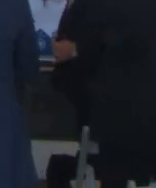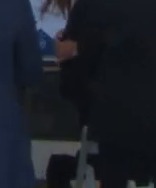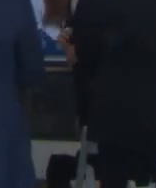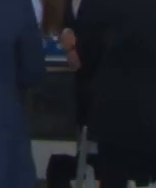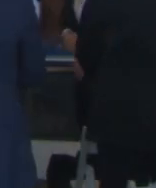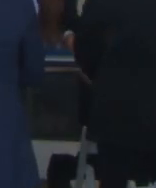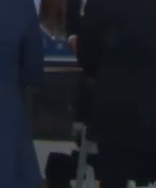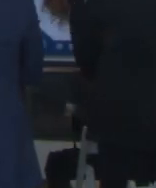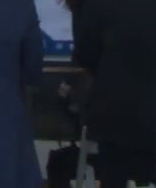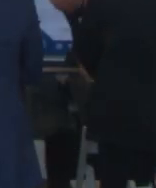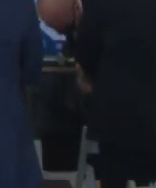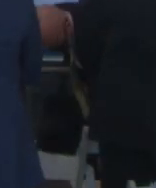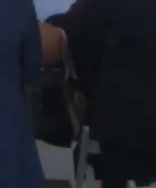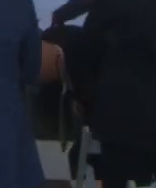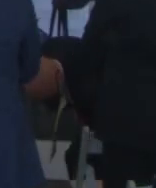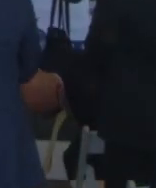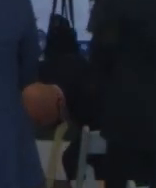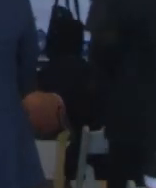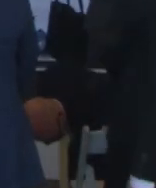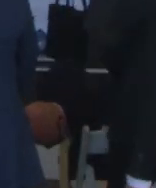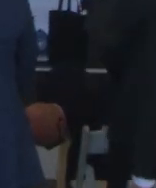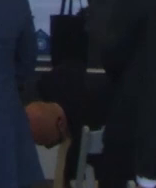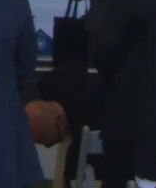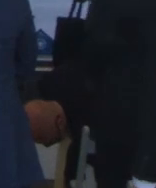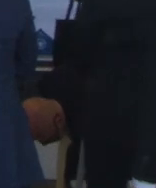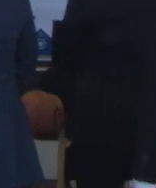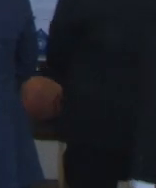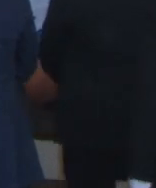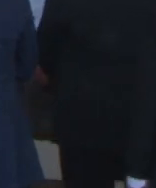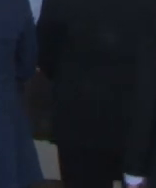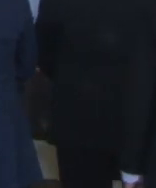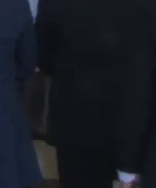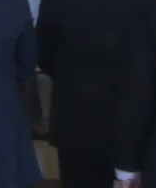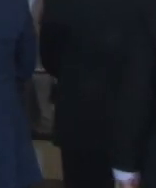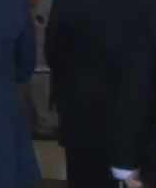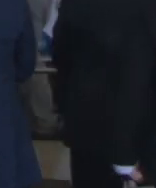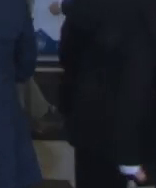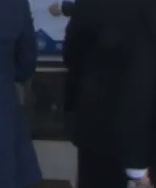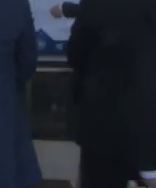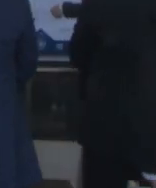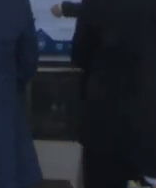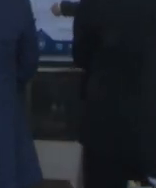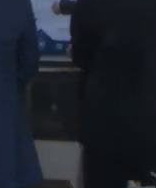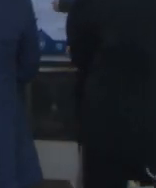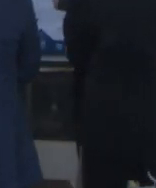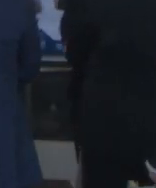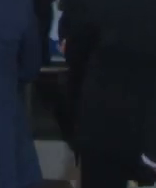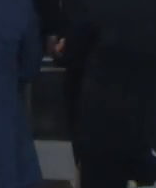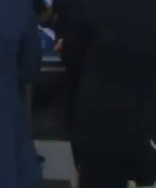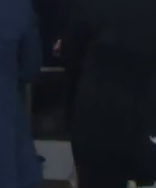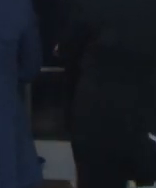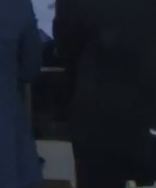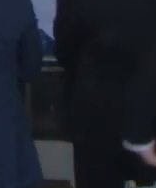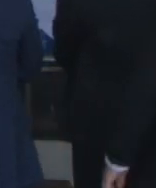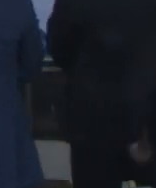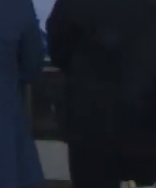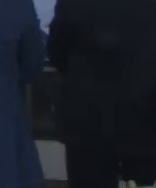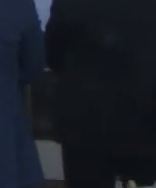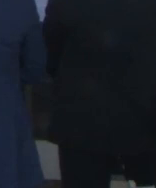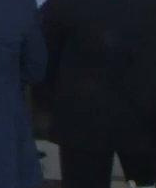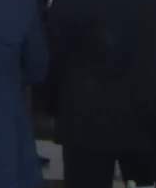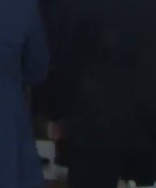Thank you. Thank you. That was a great ceremony. Yeah, I don't think I've been called a national treasure before. You are. Thank you, sir. You